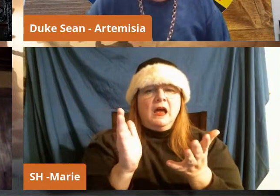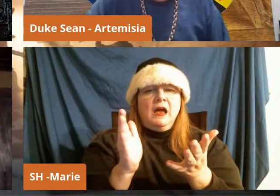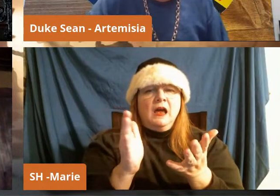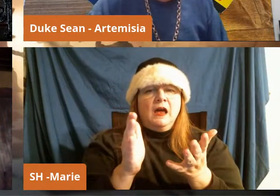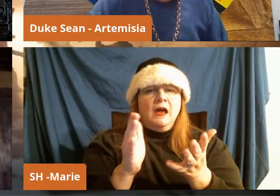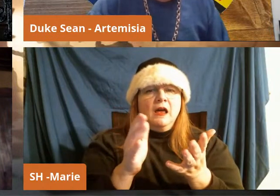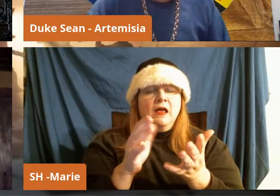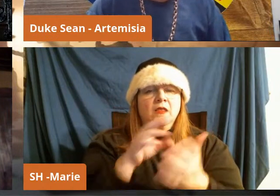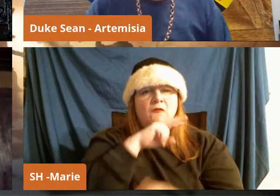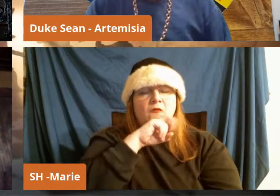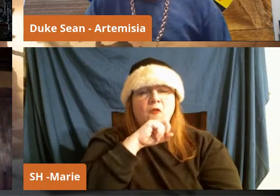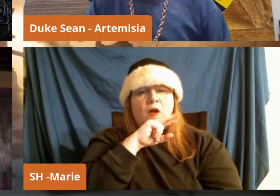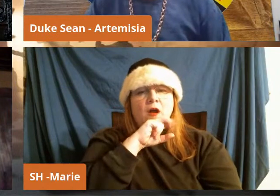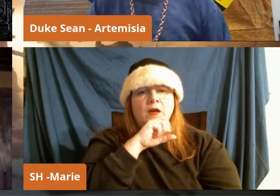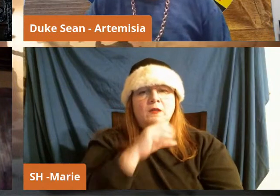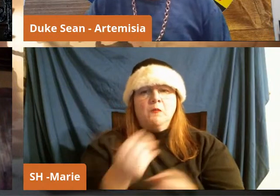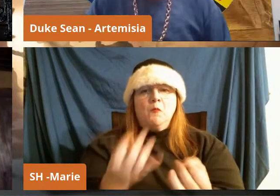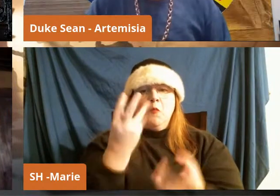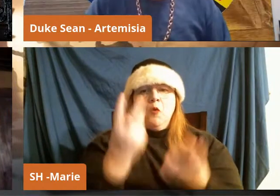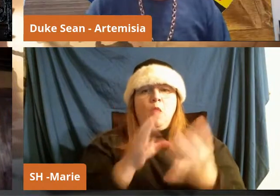the frog in the boiling water thing.